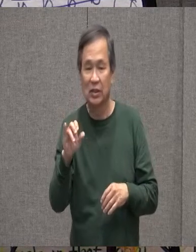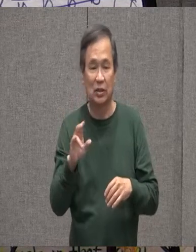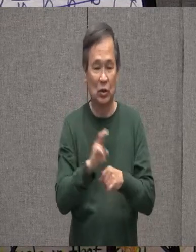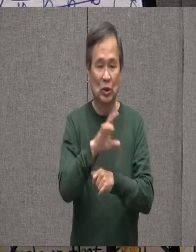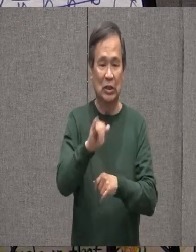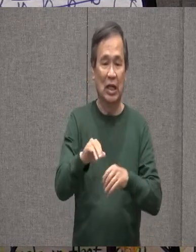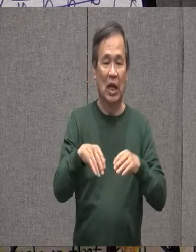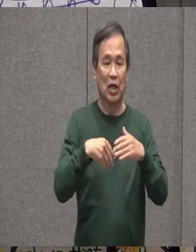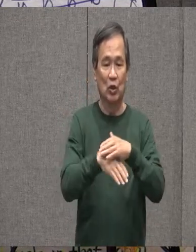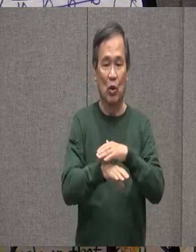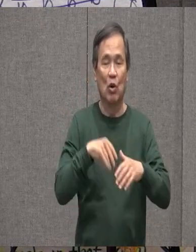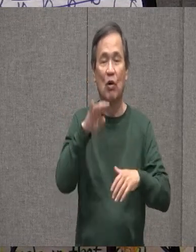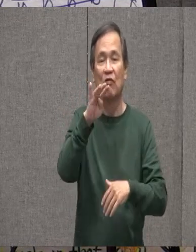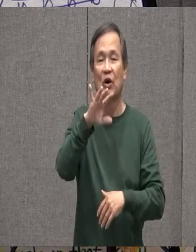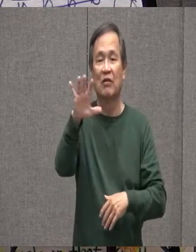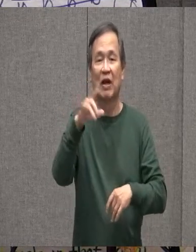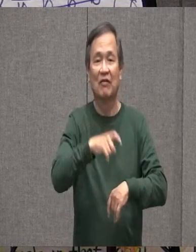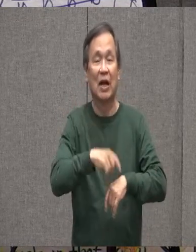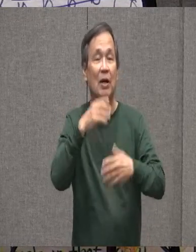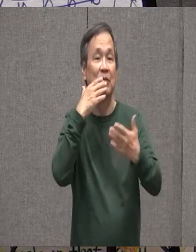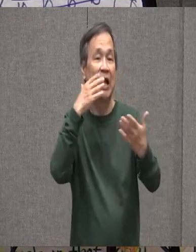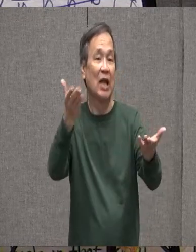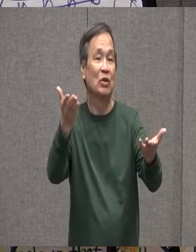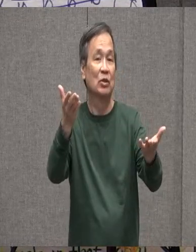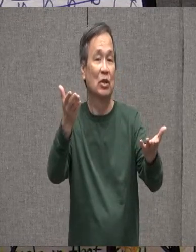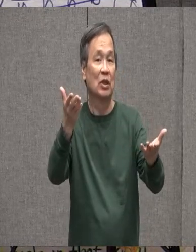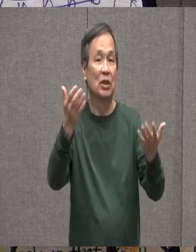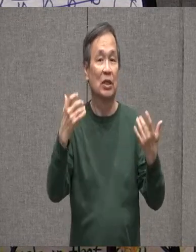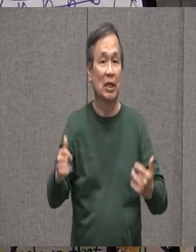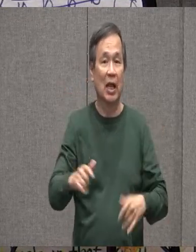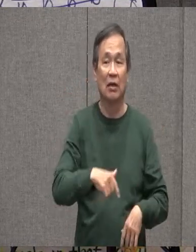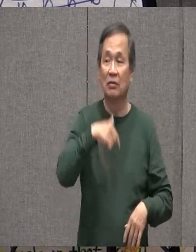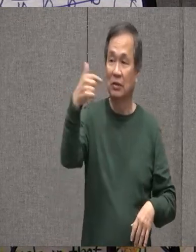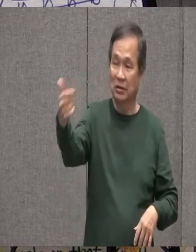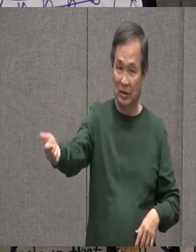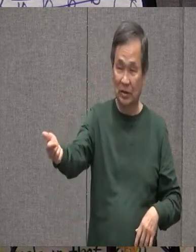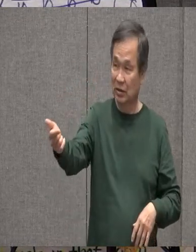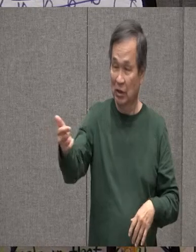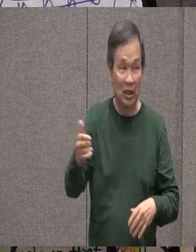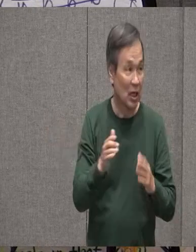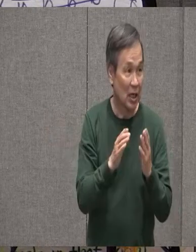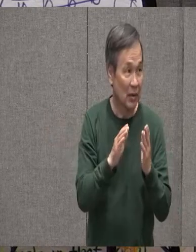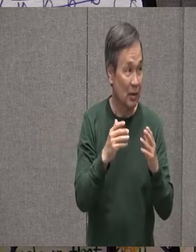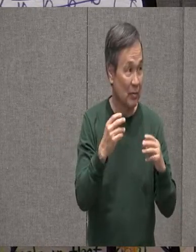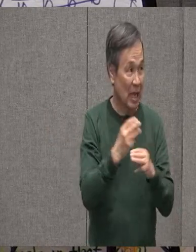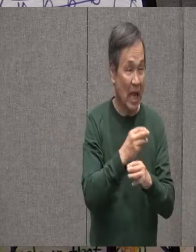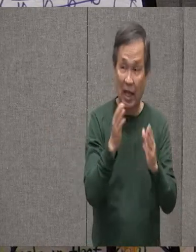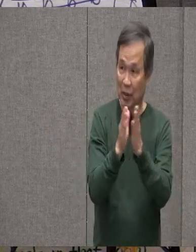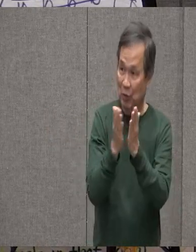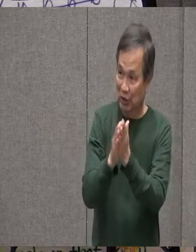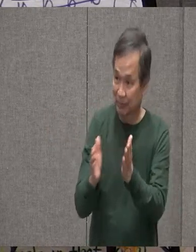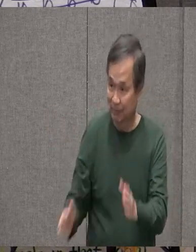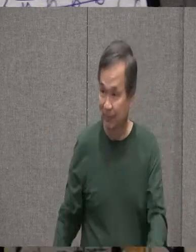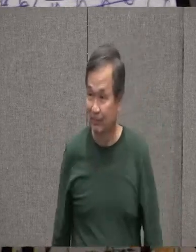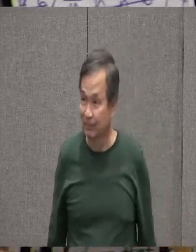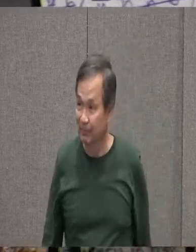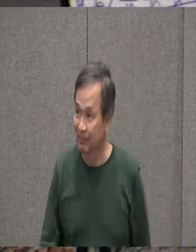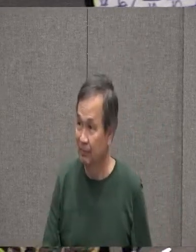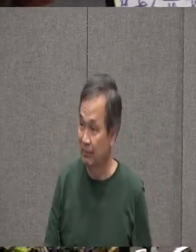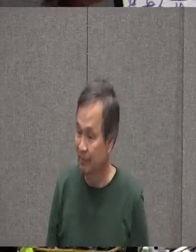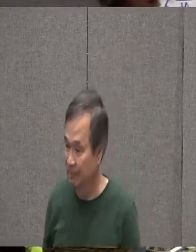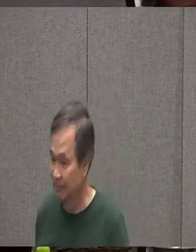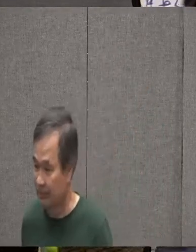45 hundredths or 45 times? Now I am running a little out of time, so you would have to explain your thinking